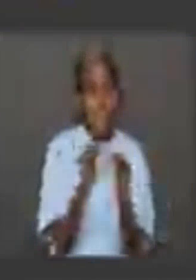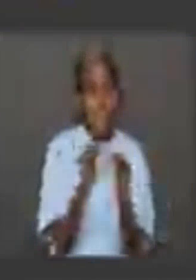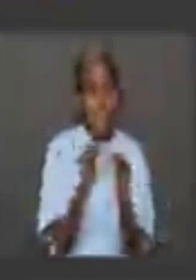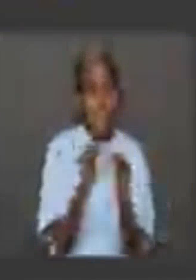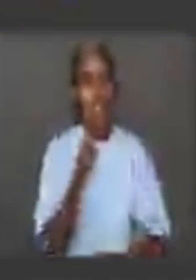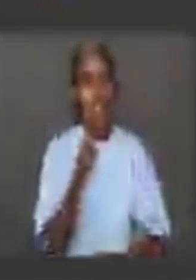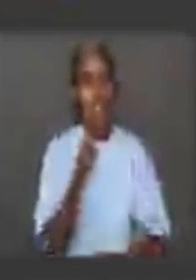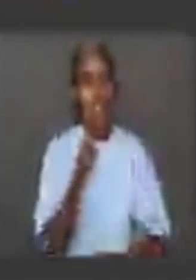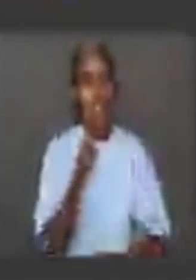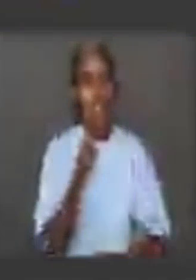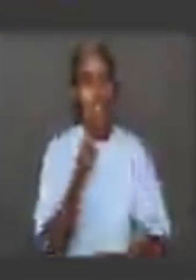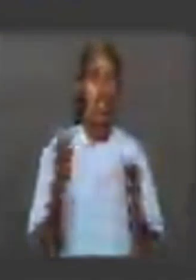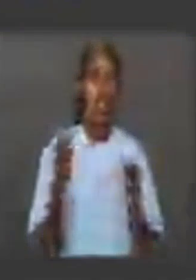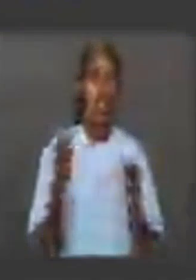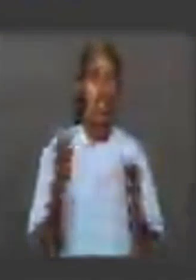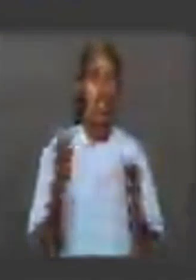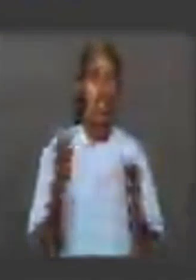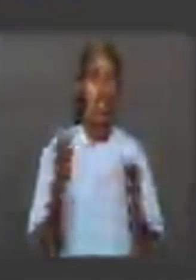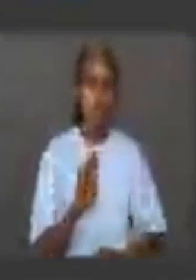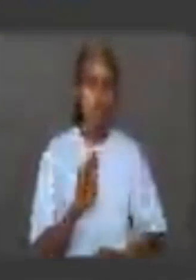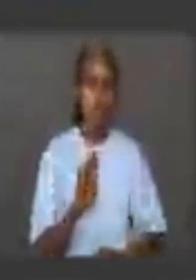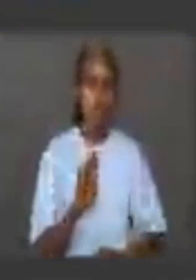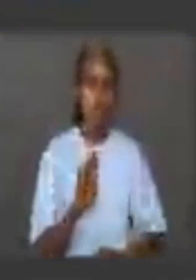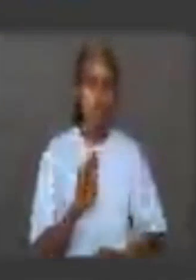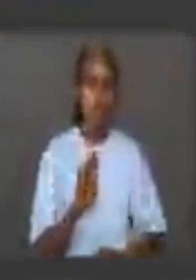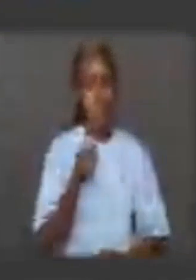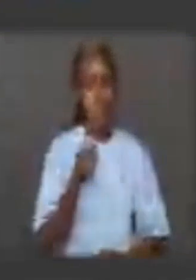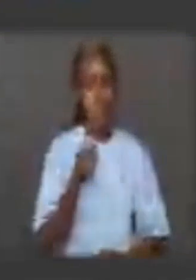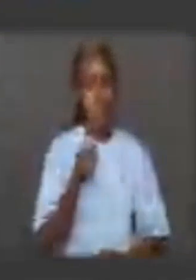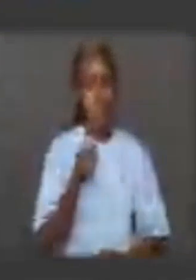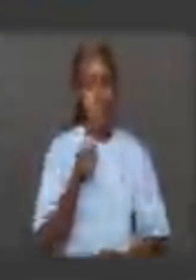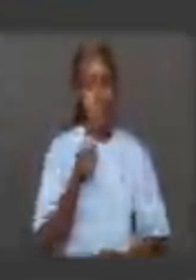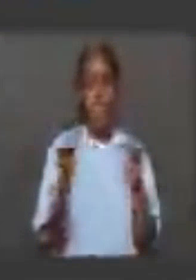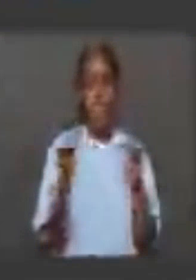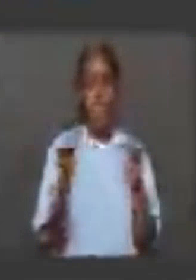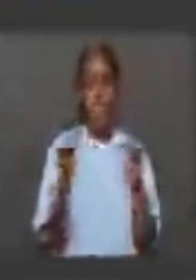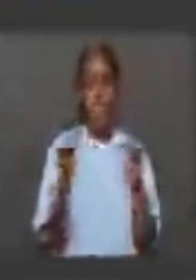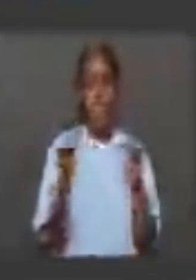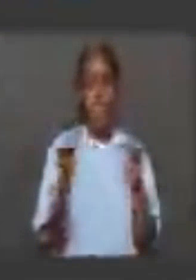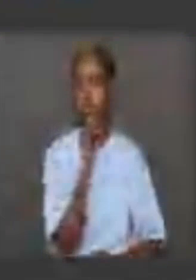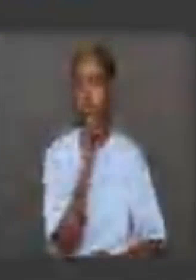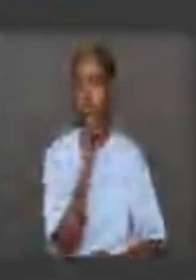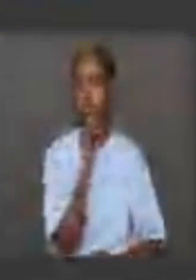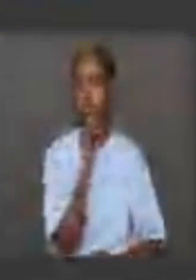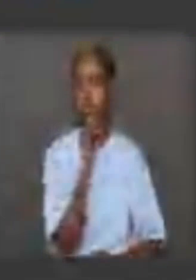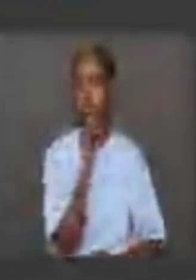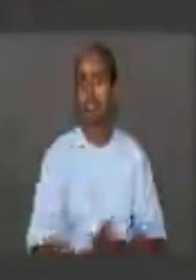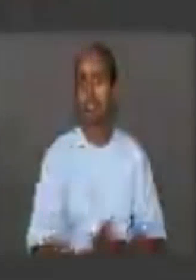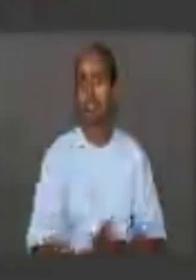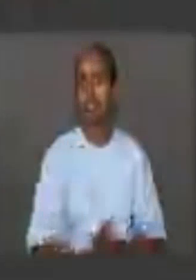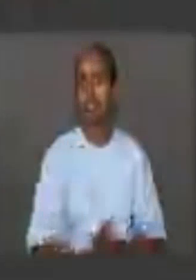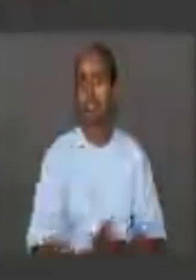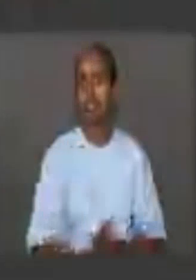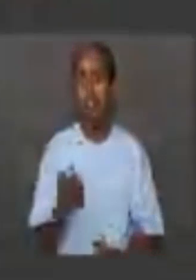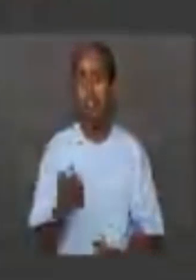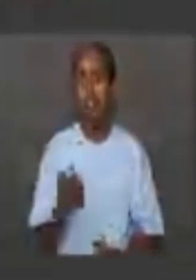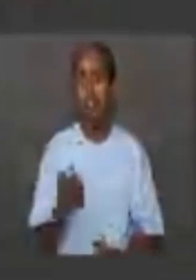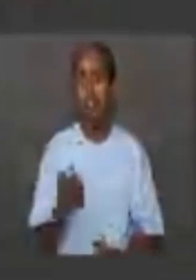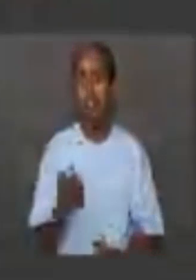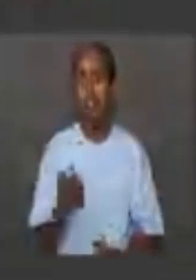ax plus b, when a does not equal 0, we find